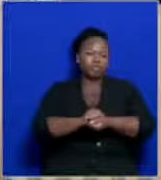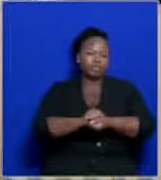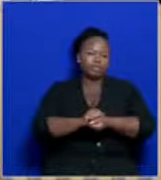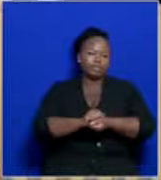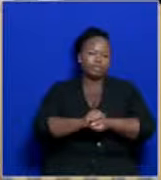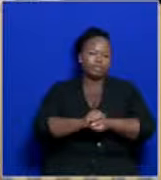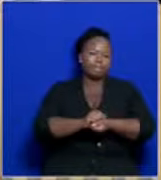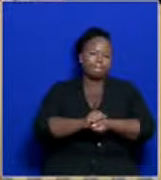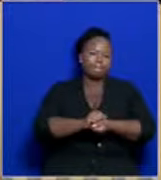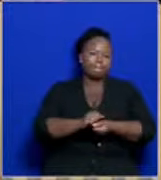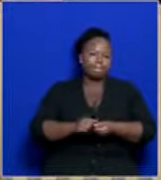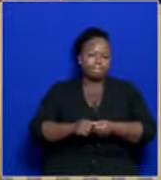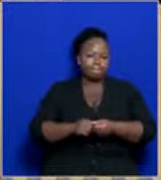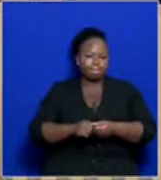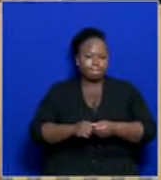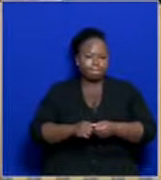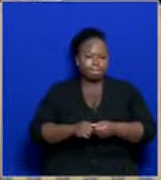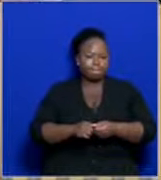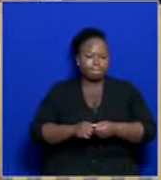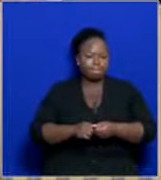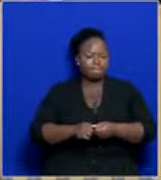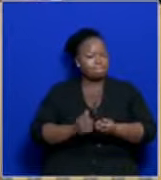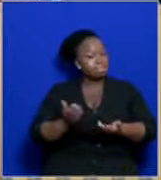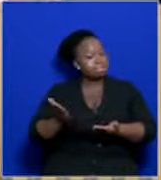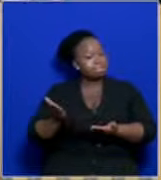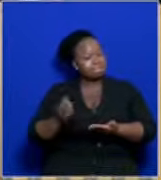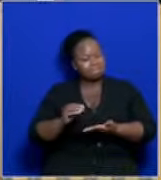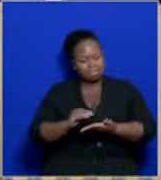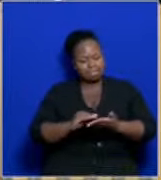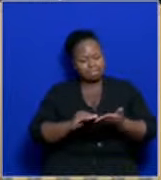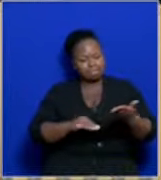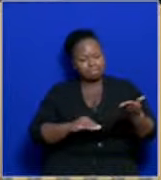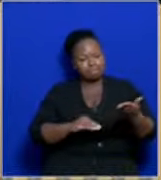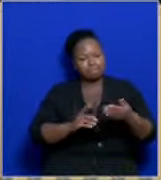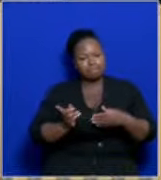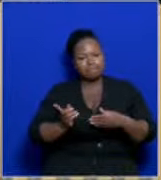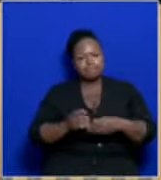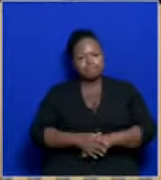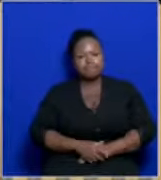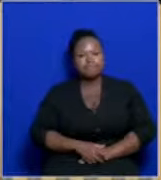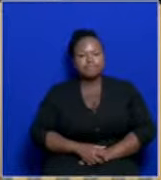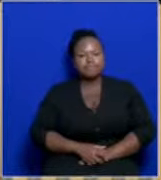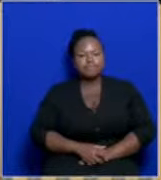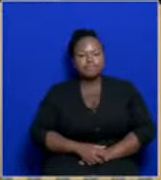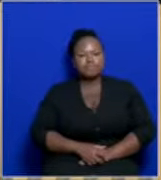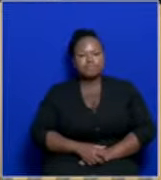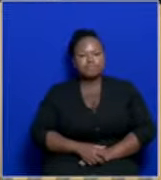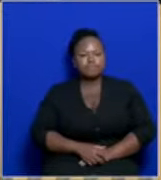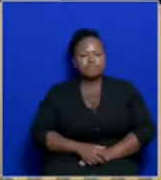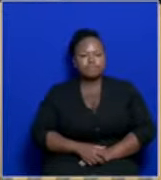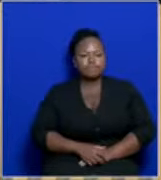summary of what you were able to establish about these cases. Are you able to?